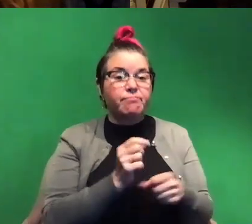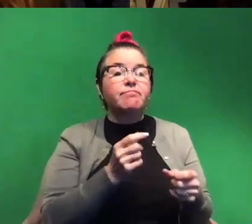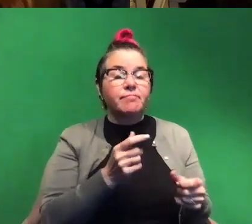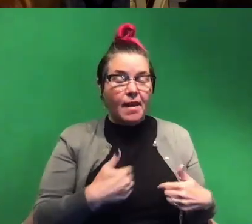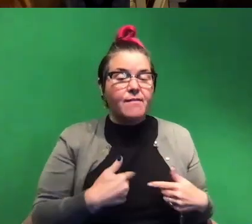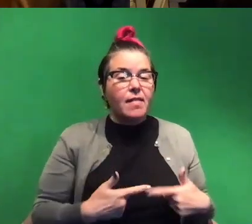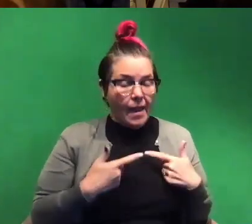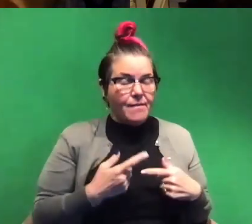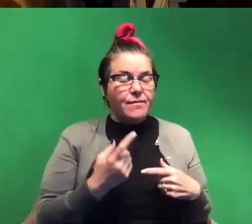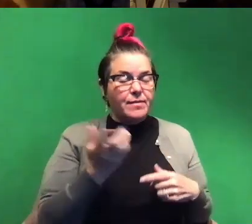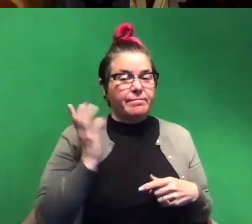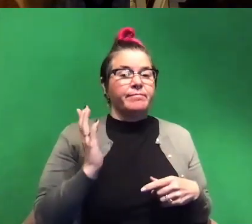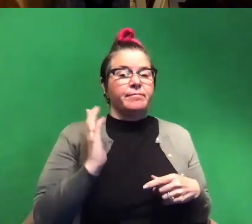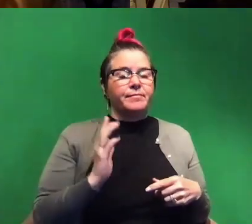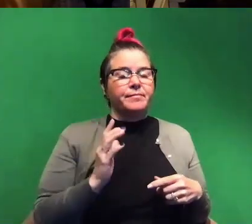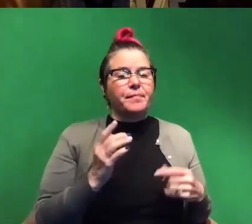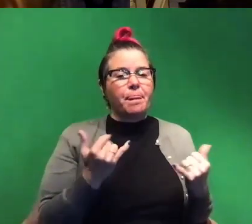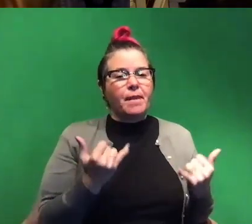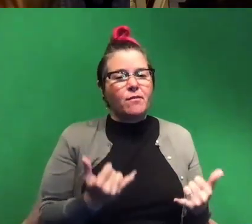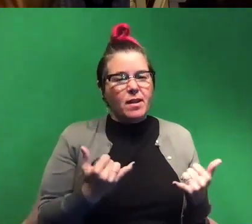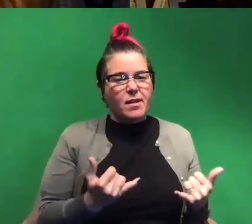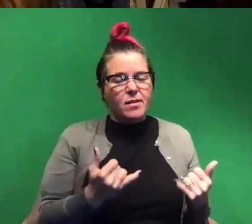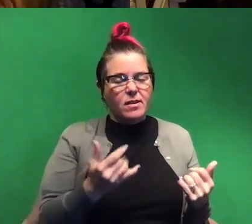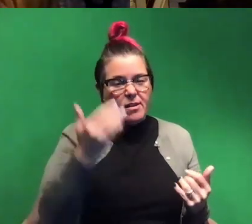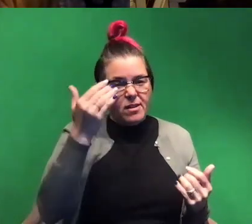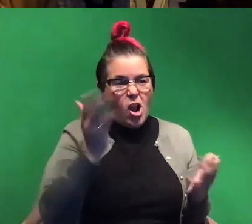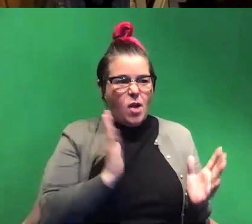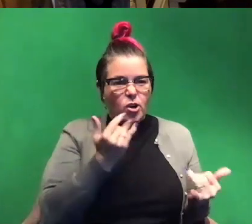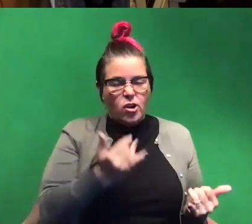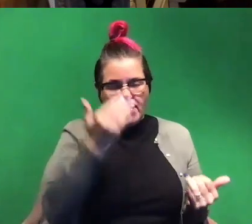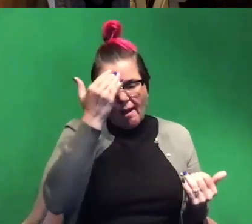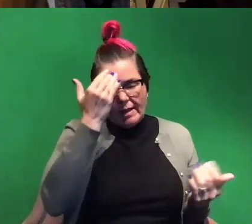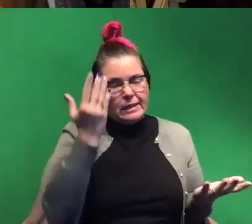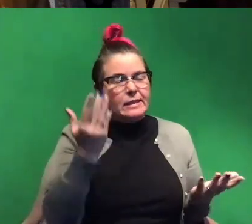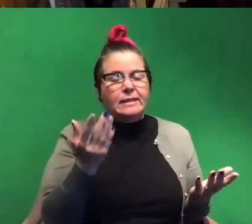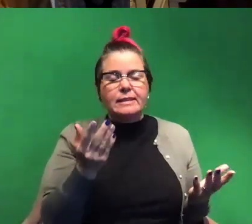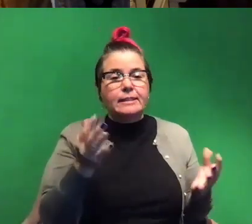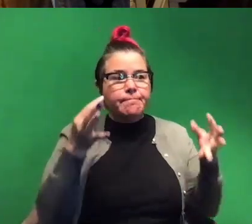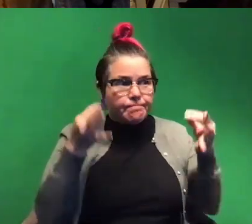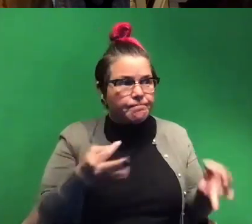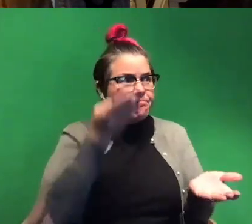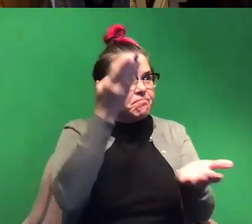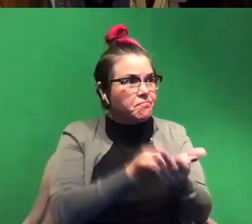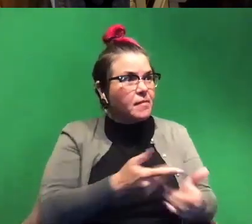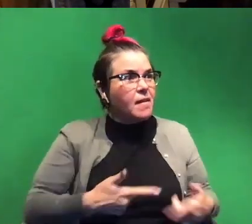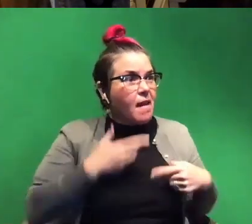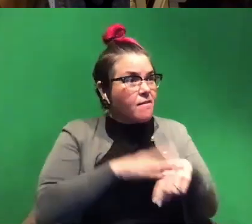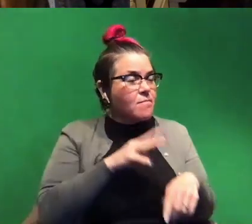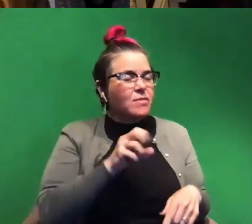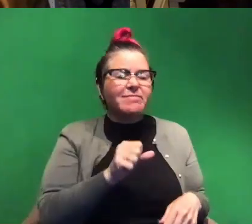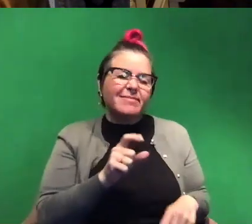point, but at this point with current knowledge we cannot definitively prove that there is life on Mars right